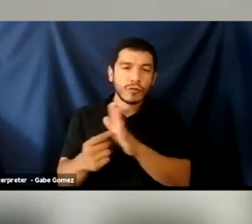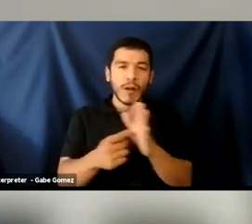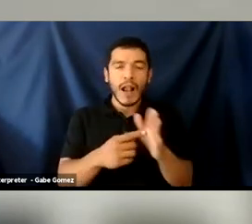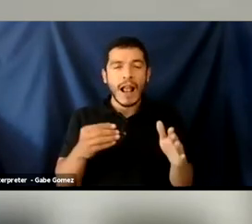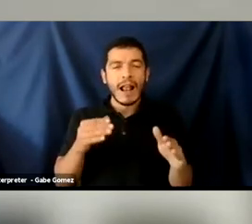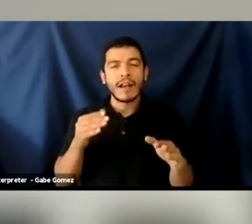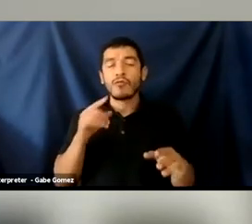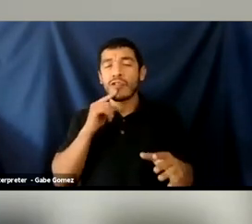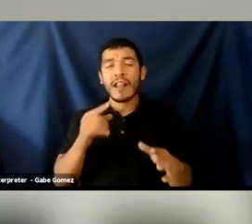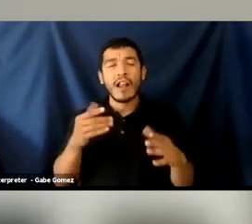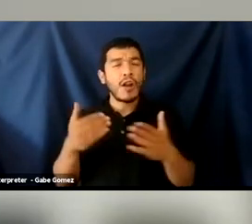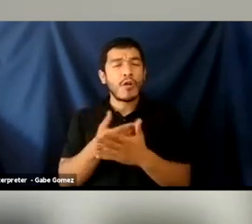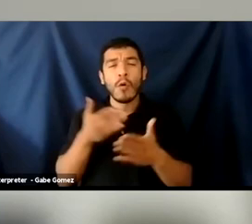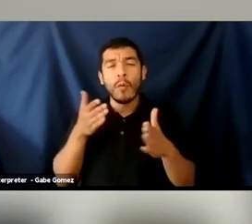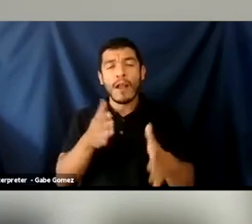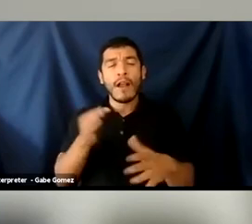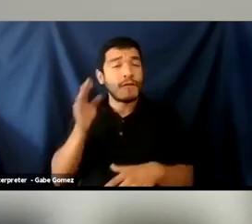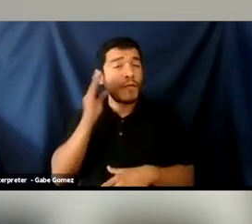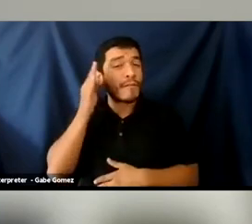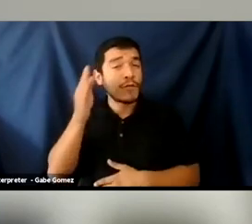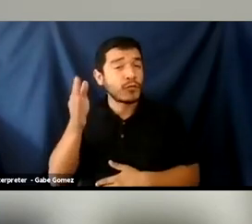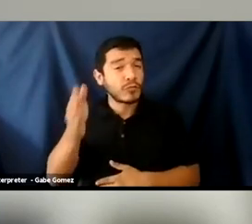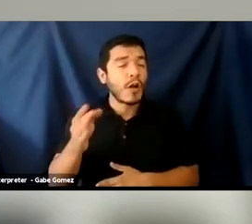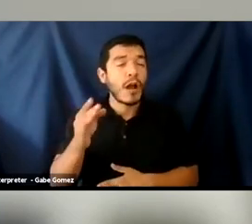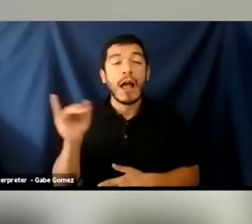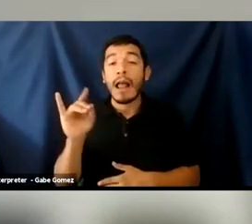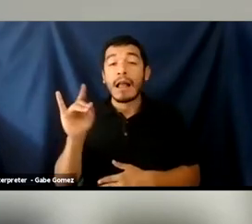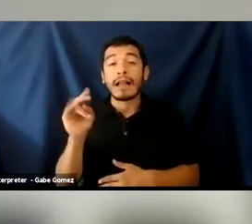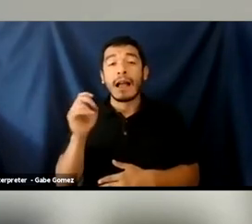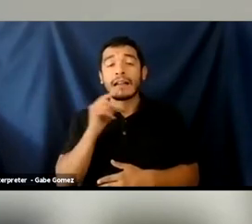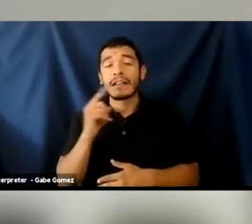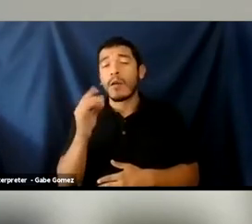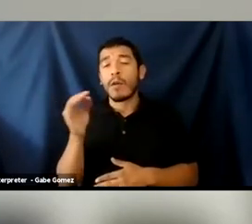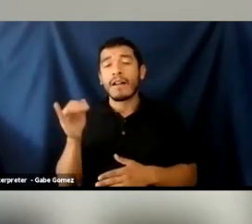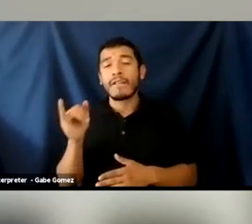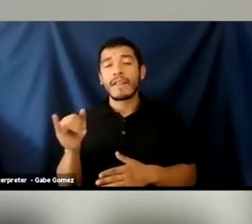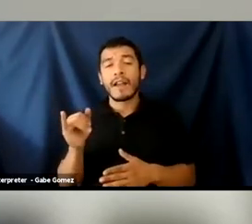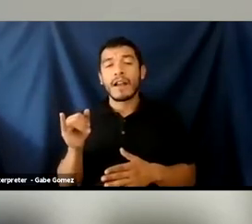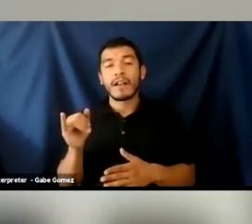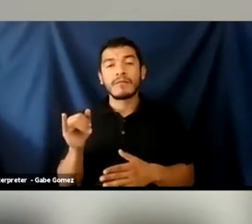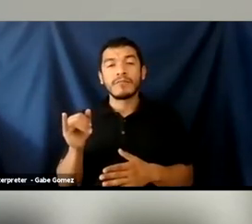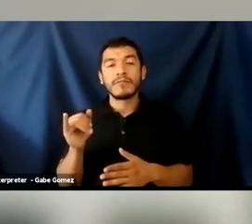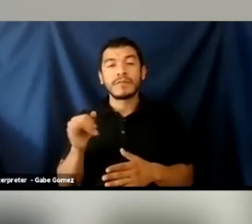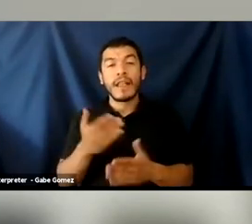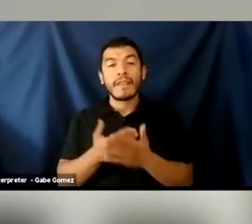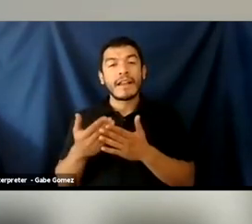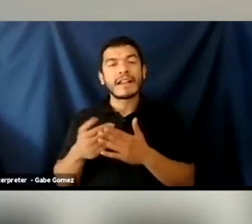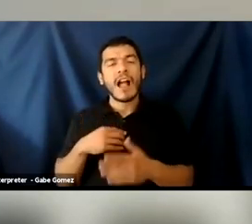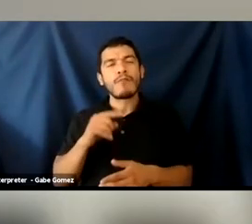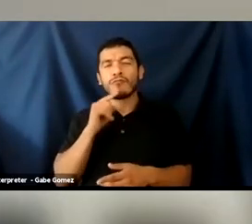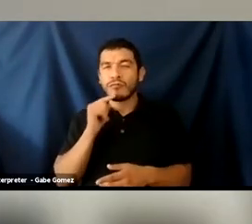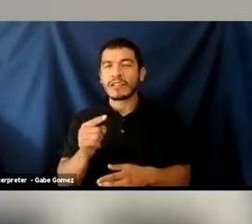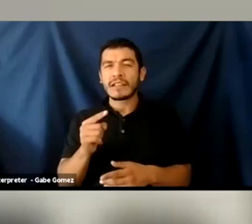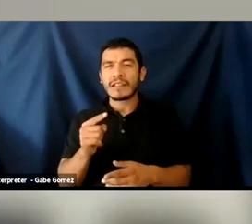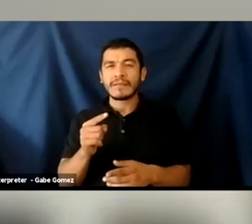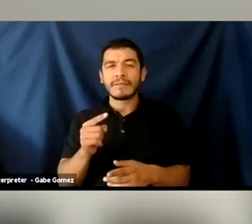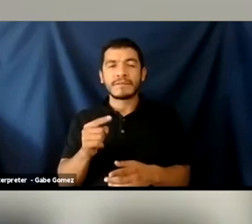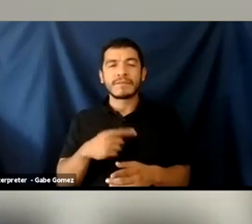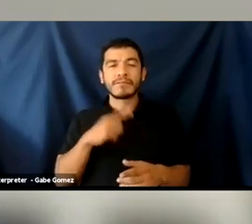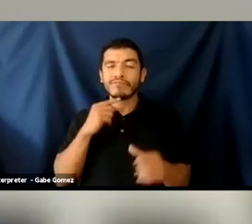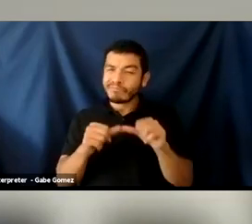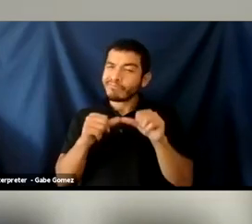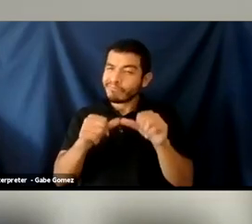of the future. As Diane said, one of the things I'm really insistent upon and is to grow the